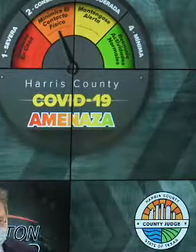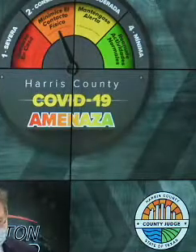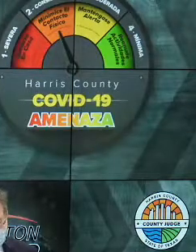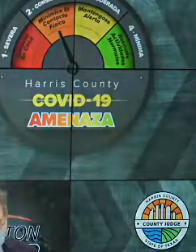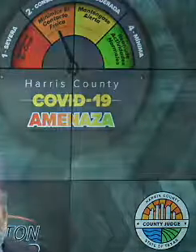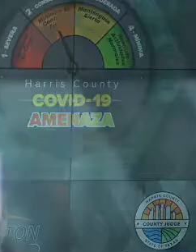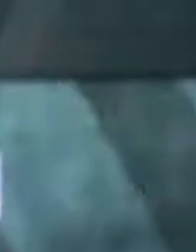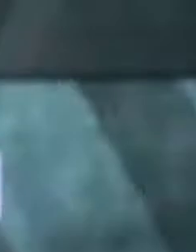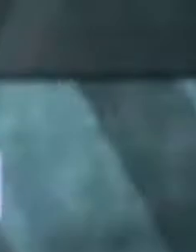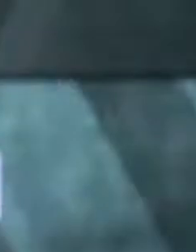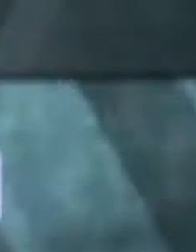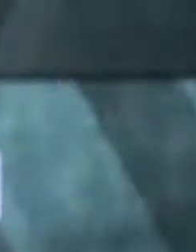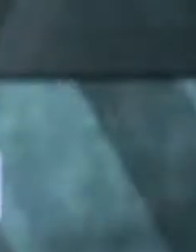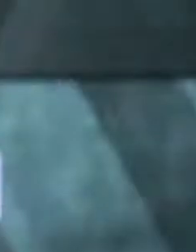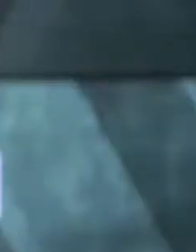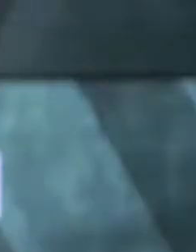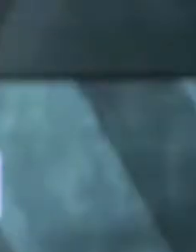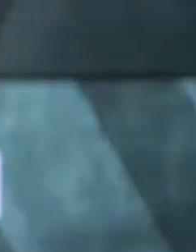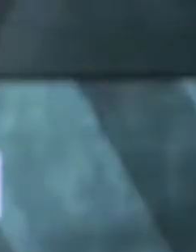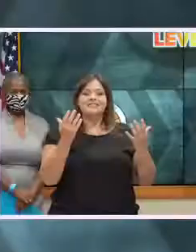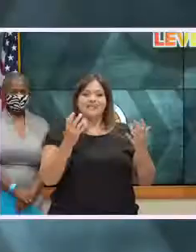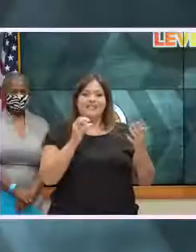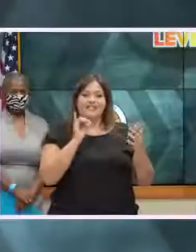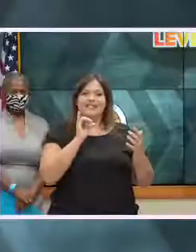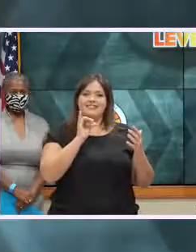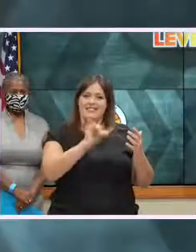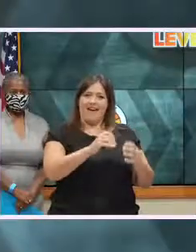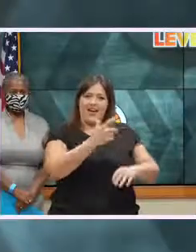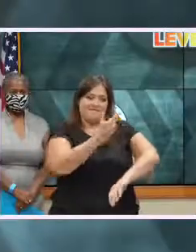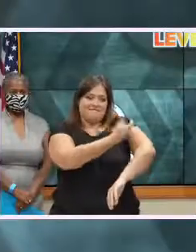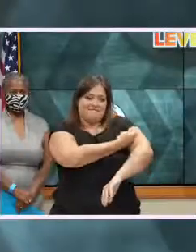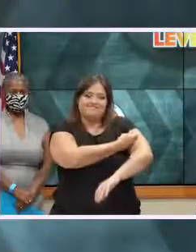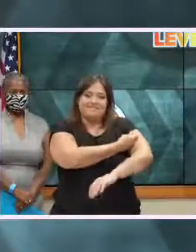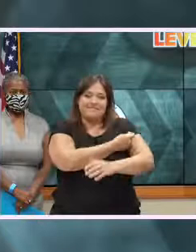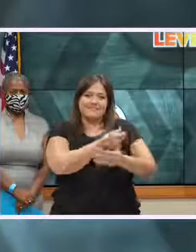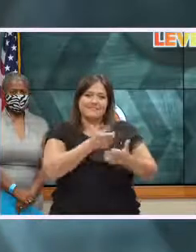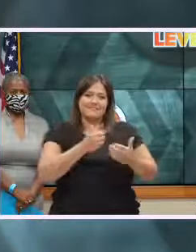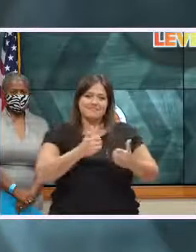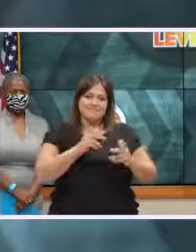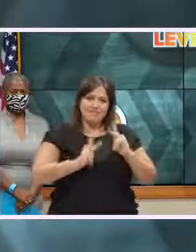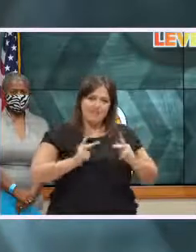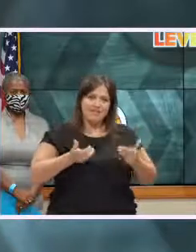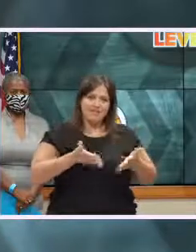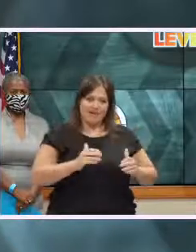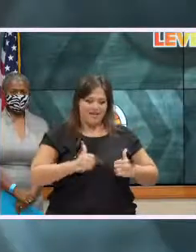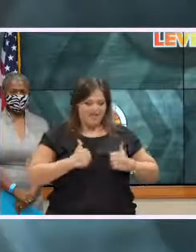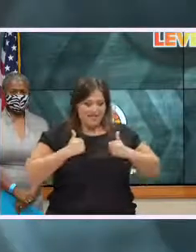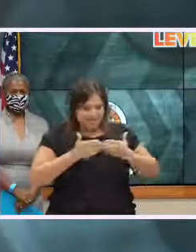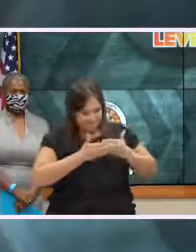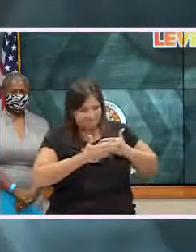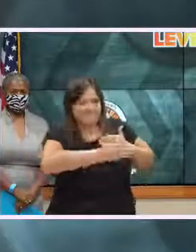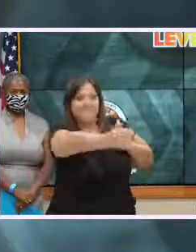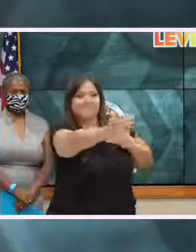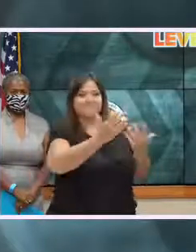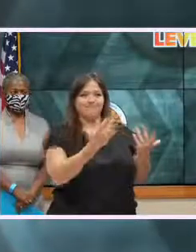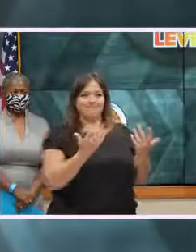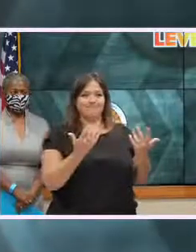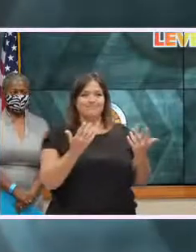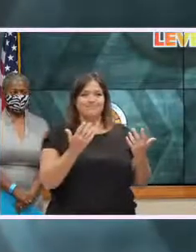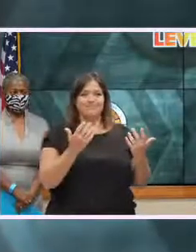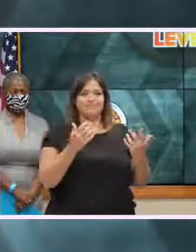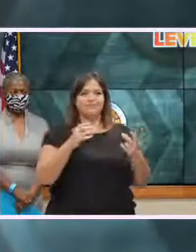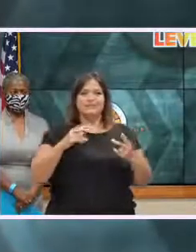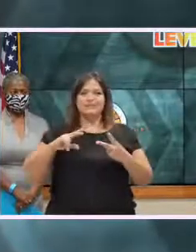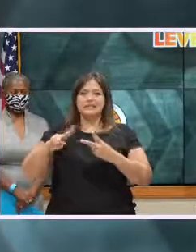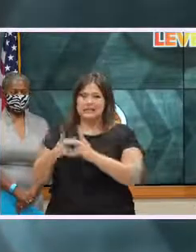that is keeping residents from dying at the hands of this virus. We're also in the midst of another